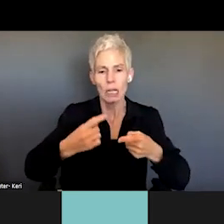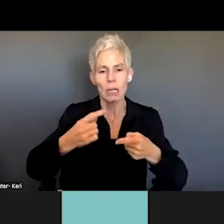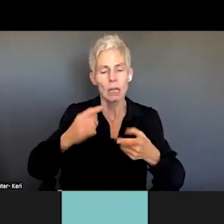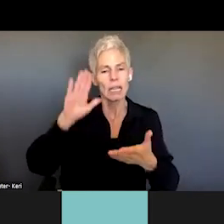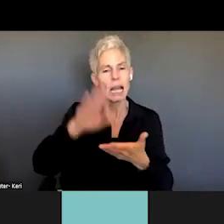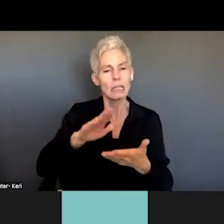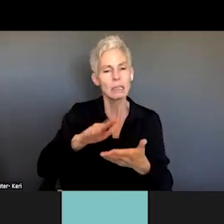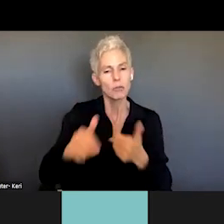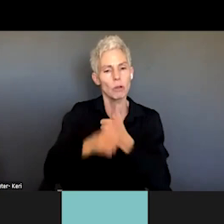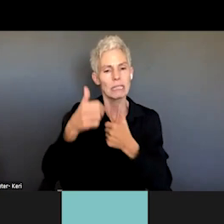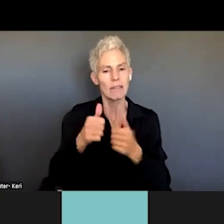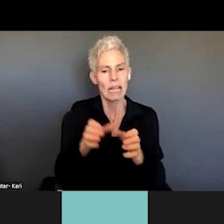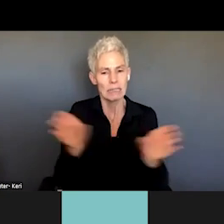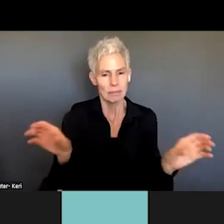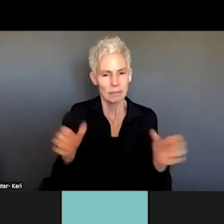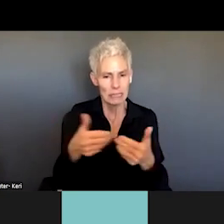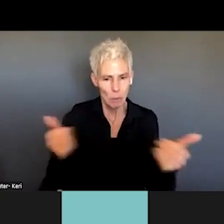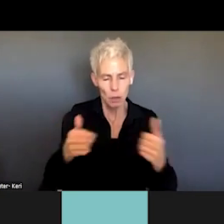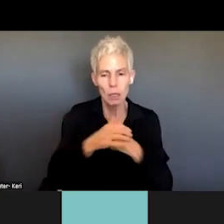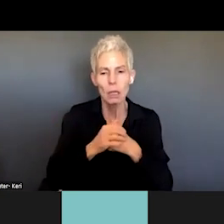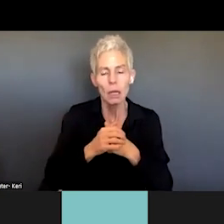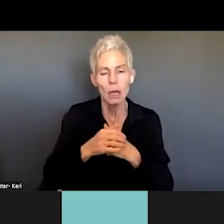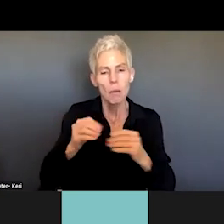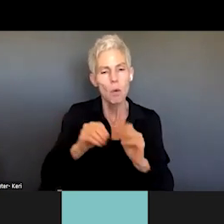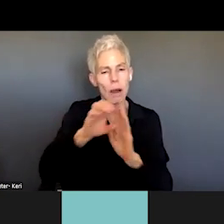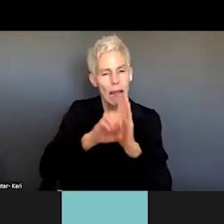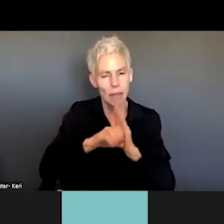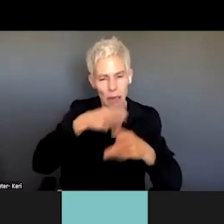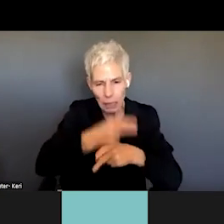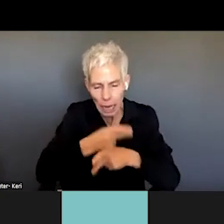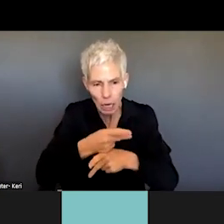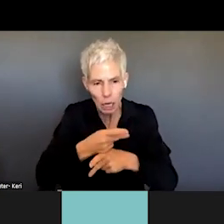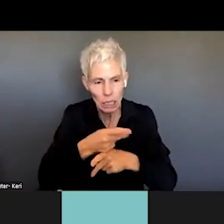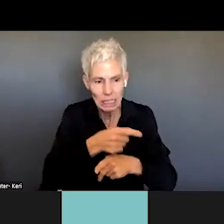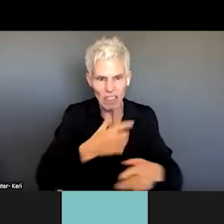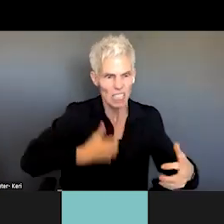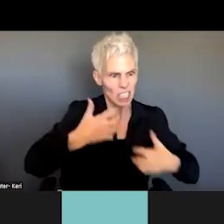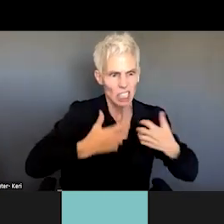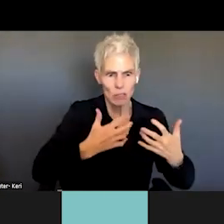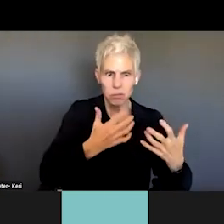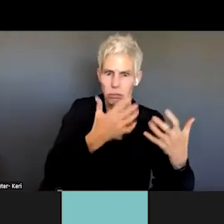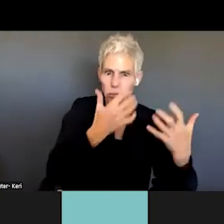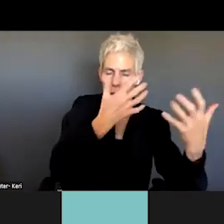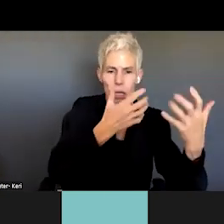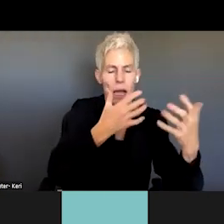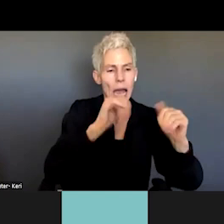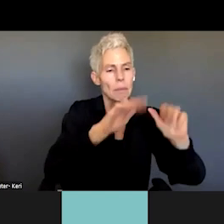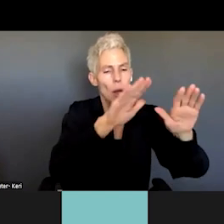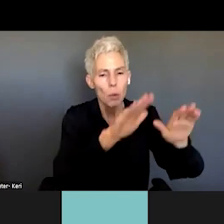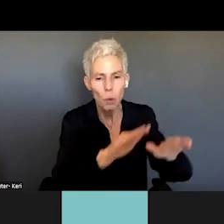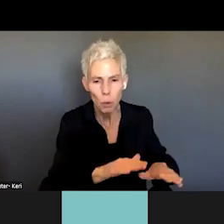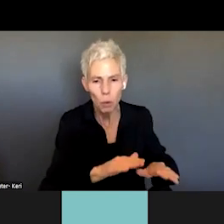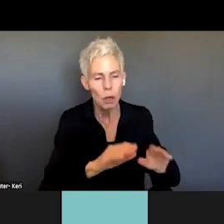with empathetic care, ethical care, so that we can help them de-escalate and come to a more